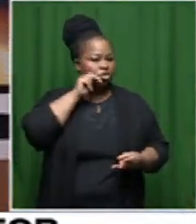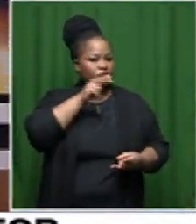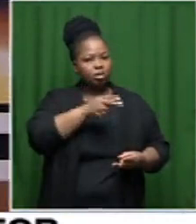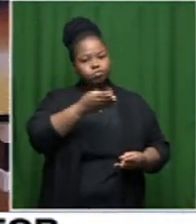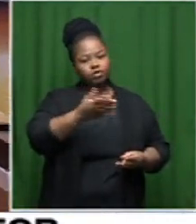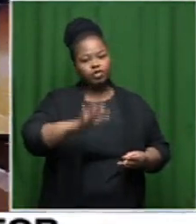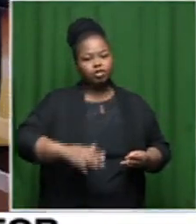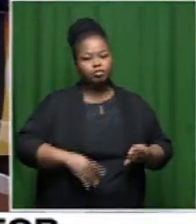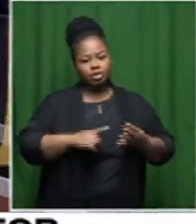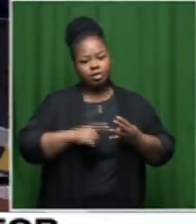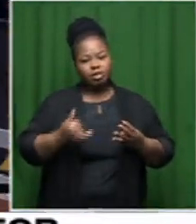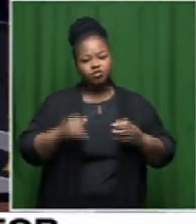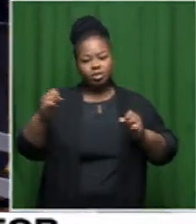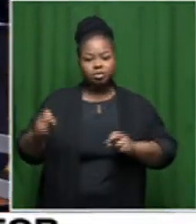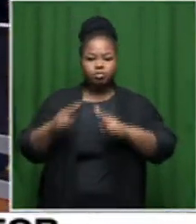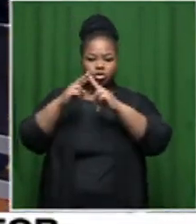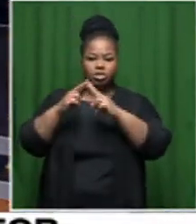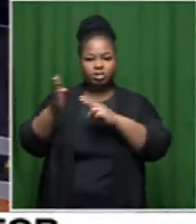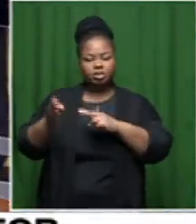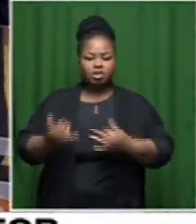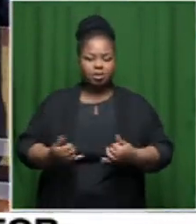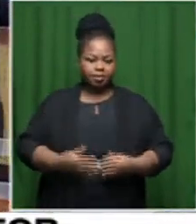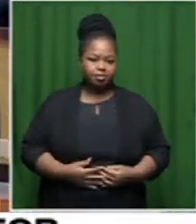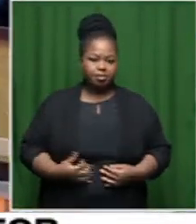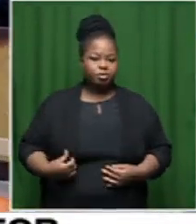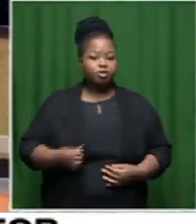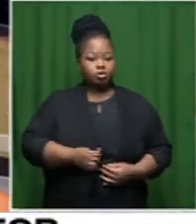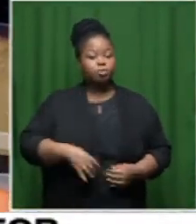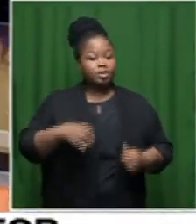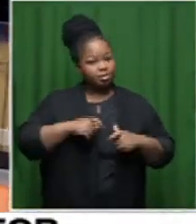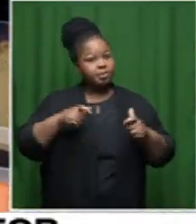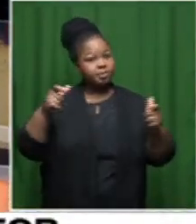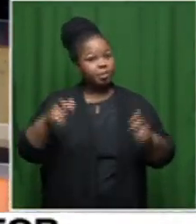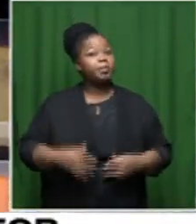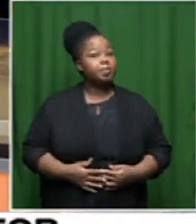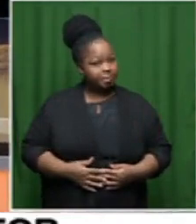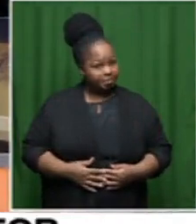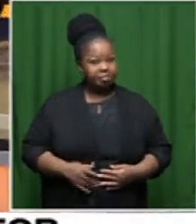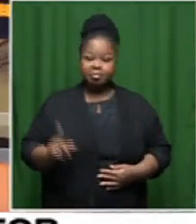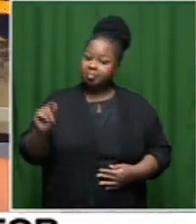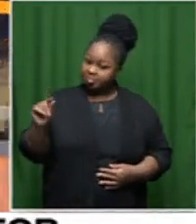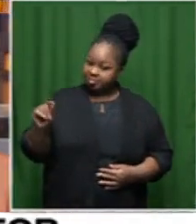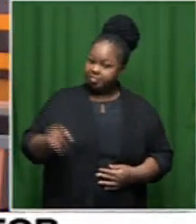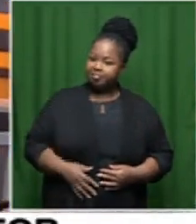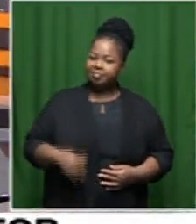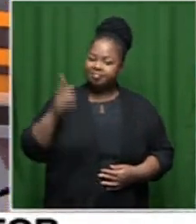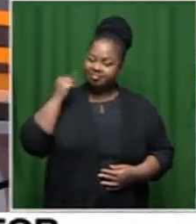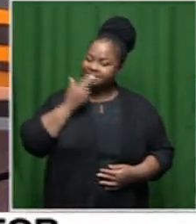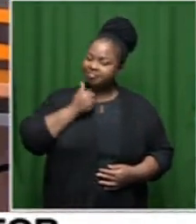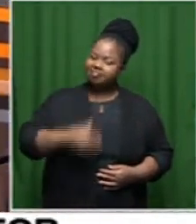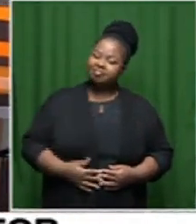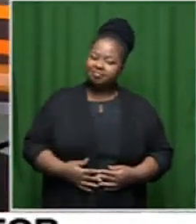Nigeria, currently making work for Paris. Okay. So it's been booming. It's been booming, hey? Go girl, go girl.